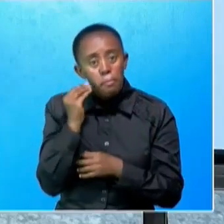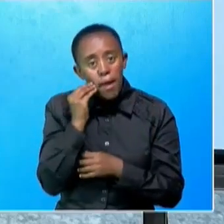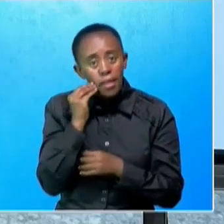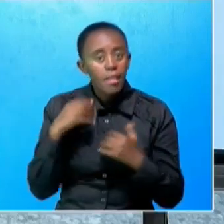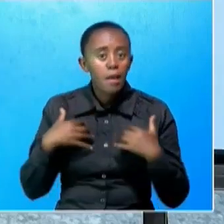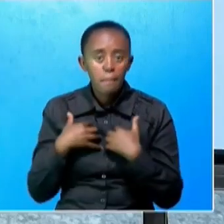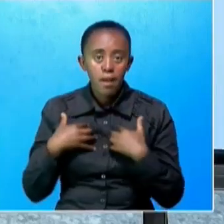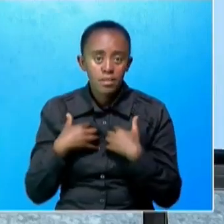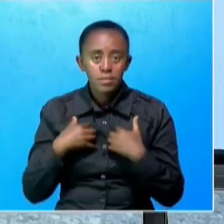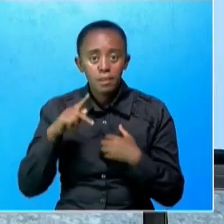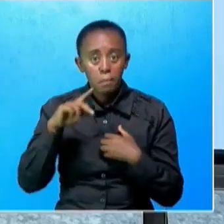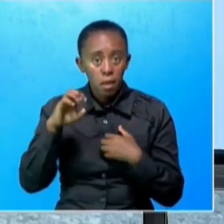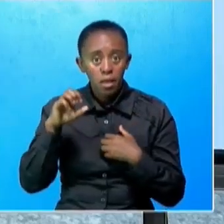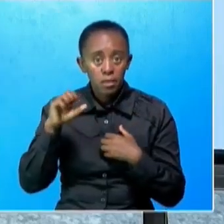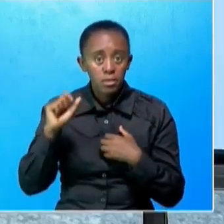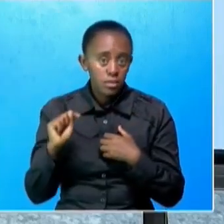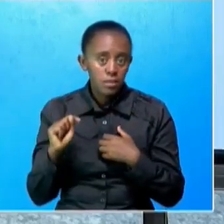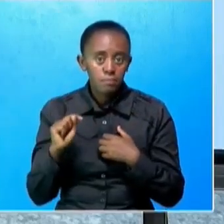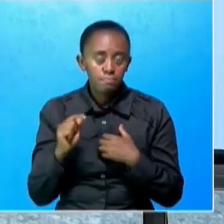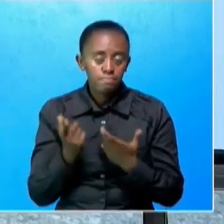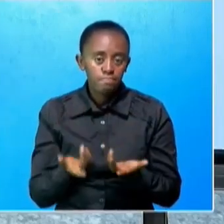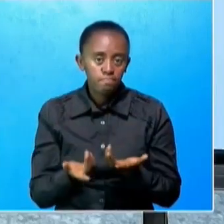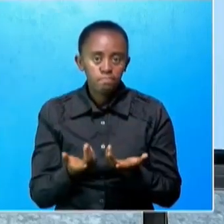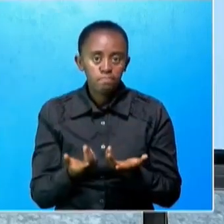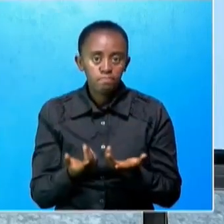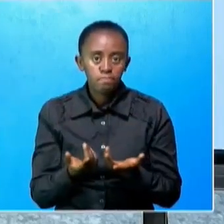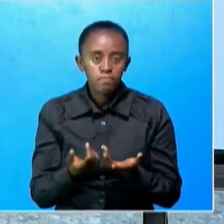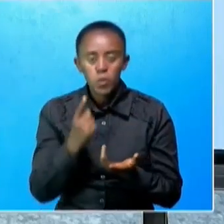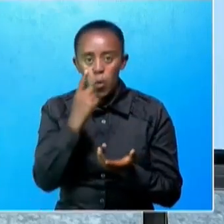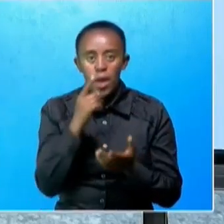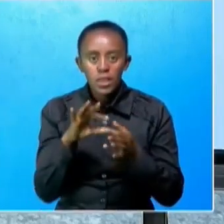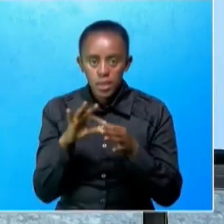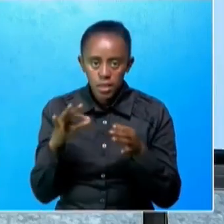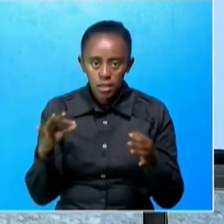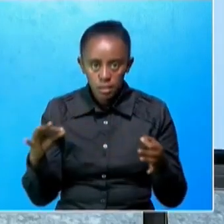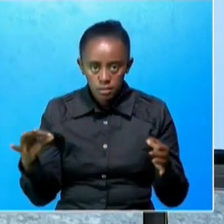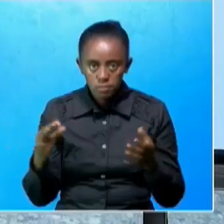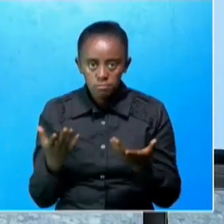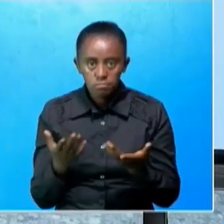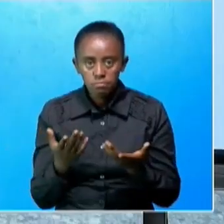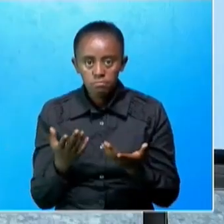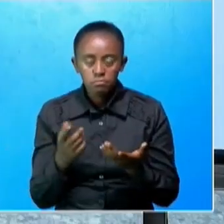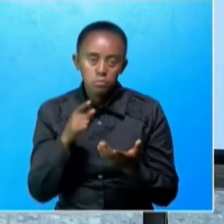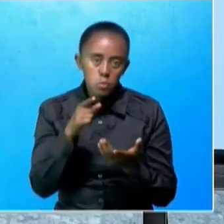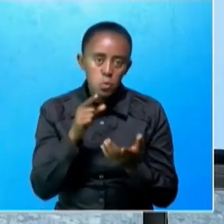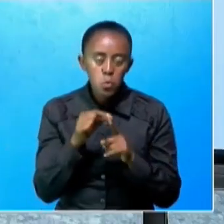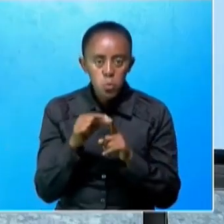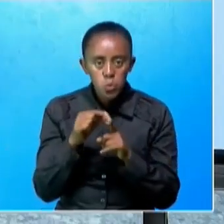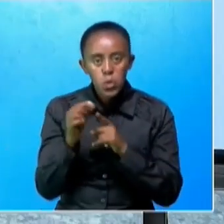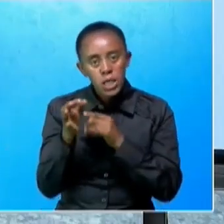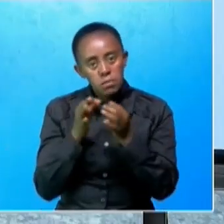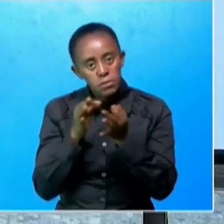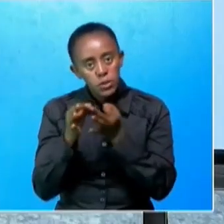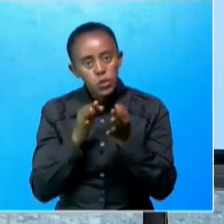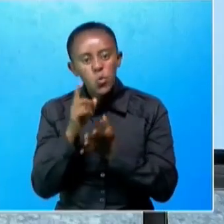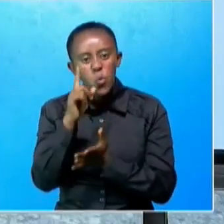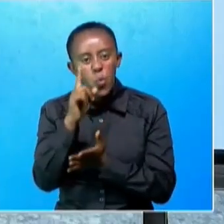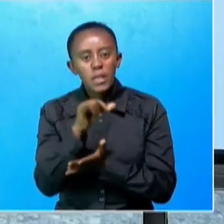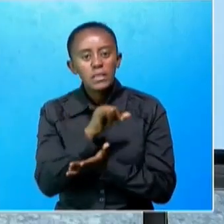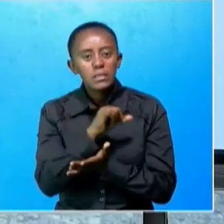right? Very good. Let's go and make one sentence with the word or the expression one